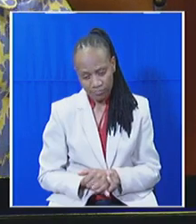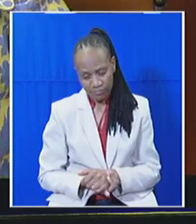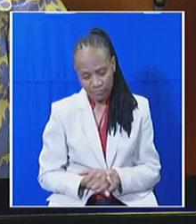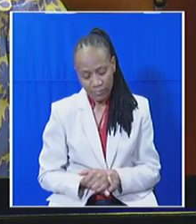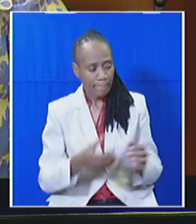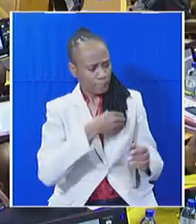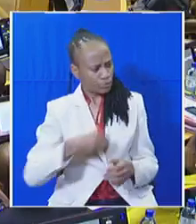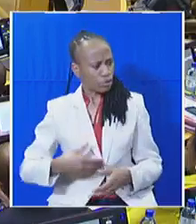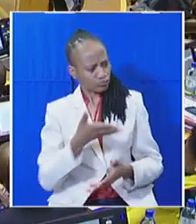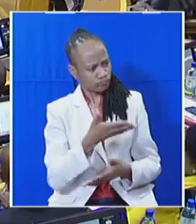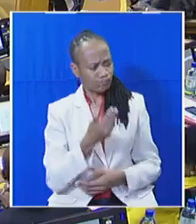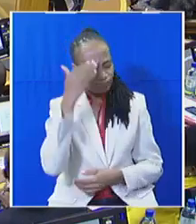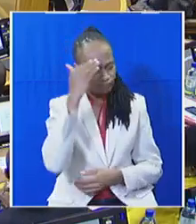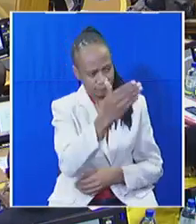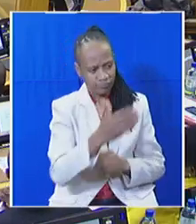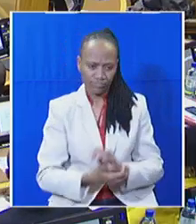President Siabulis,